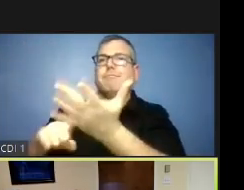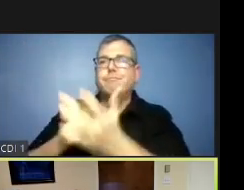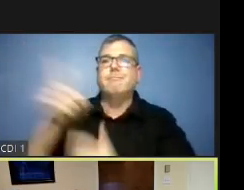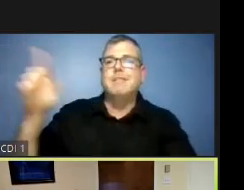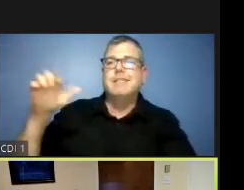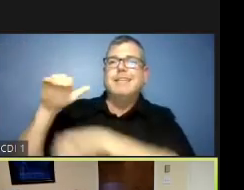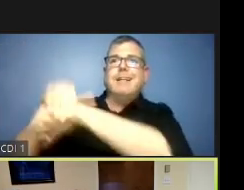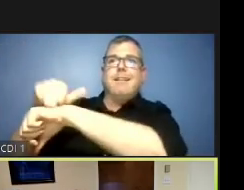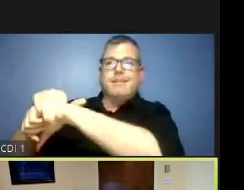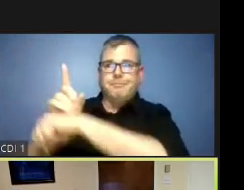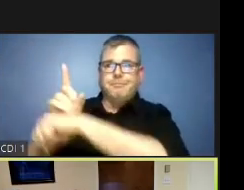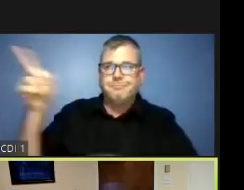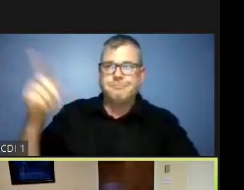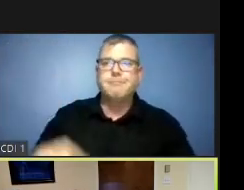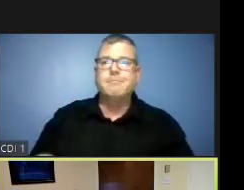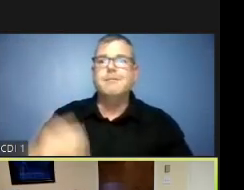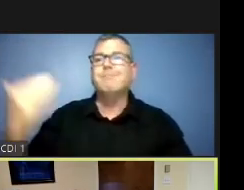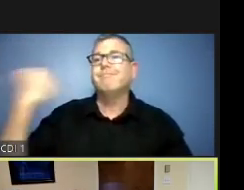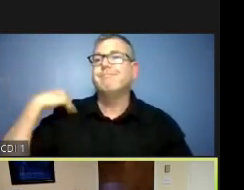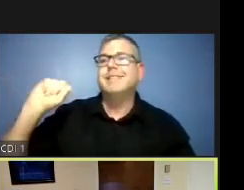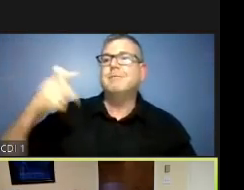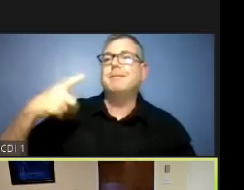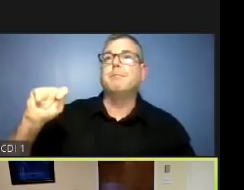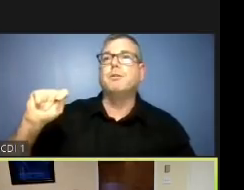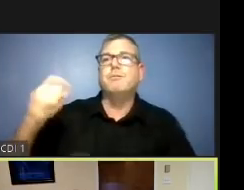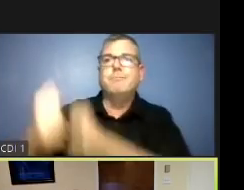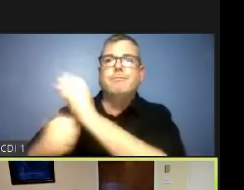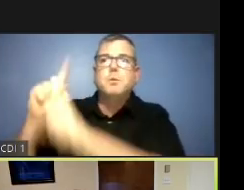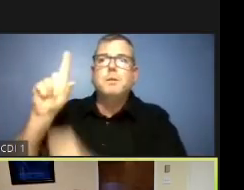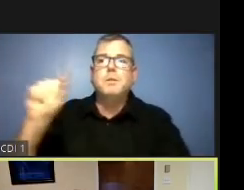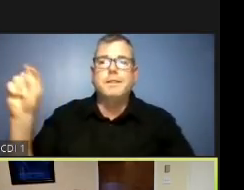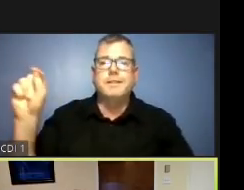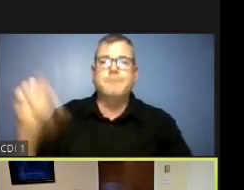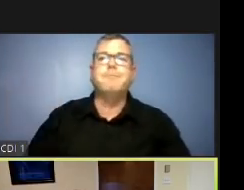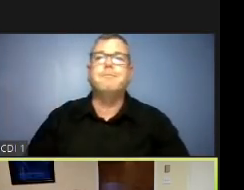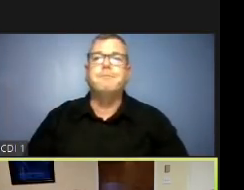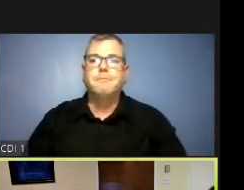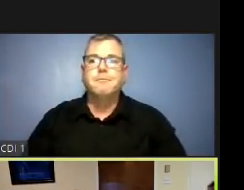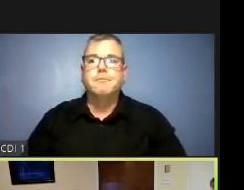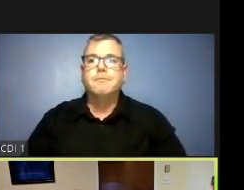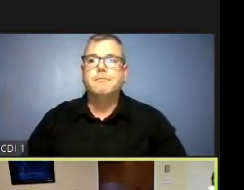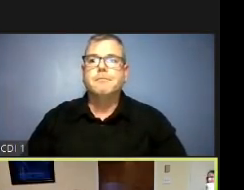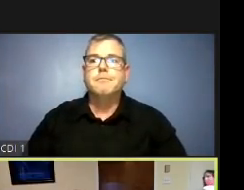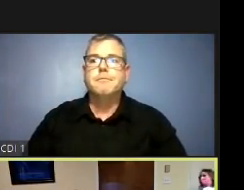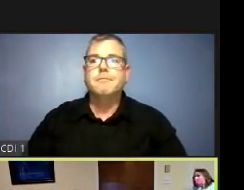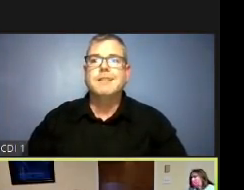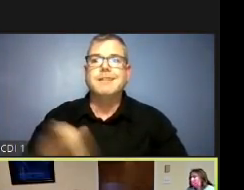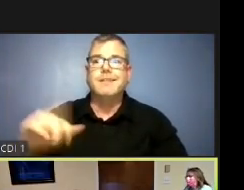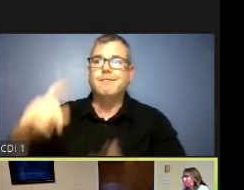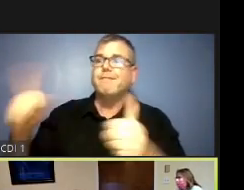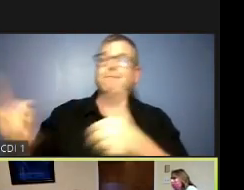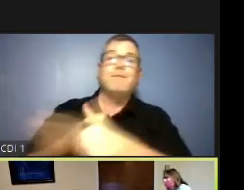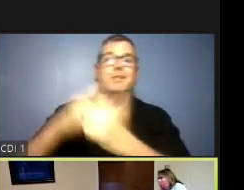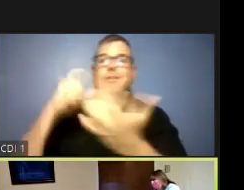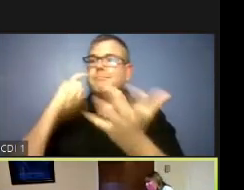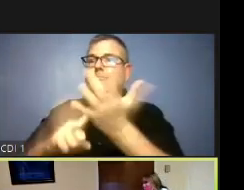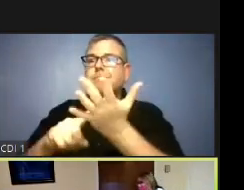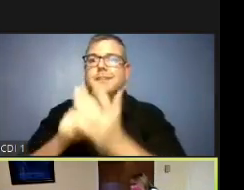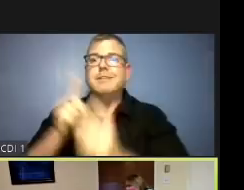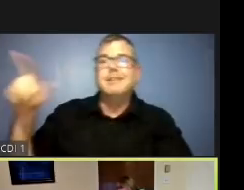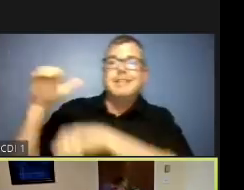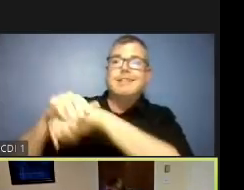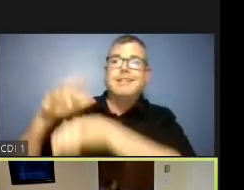2020. And it was probably detected first in Britain just because they have a very robust virus genetic analysis